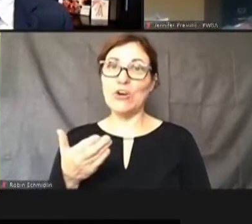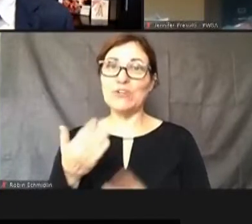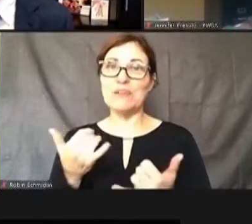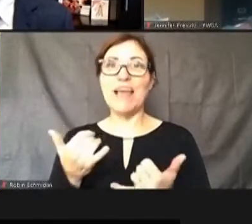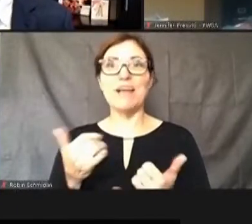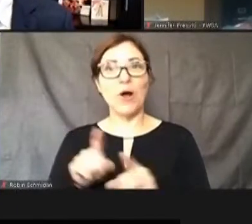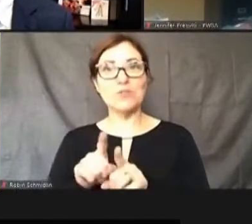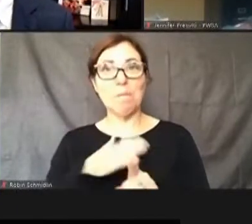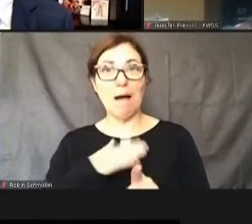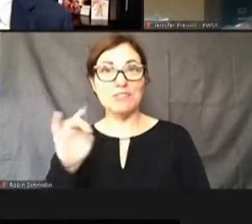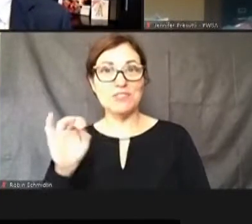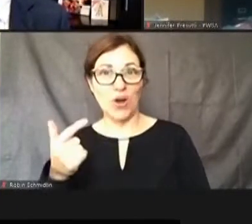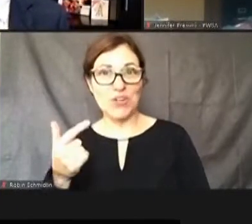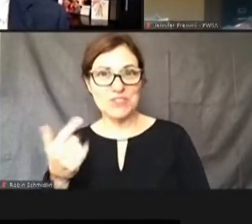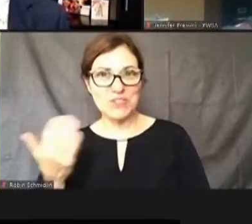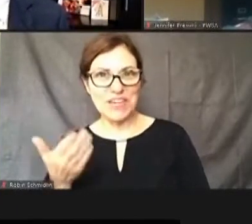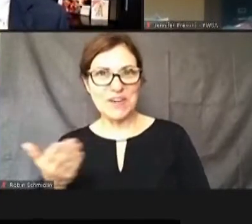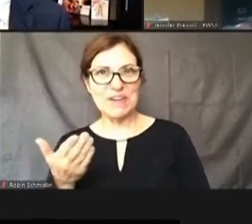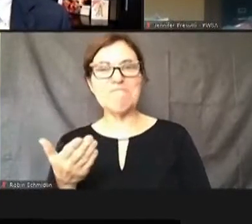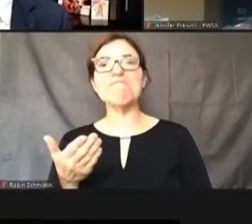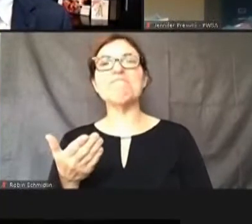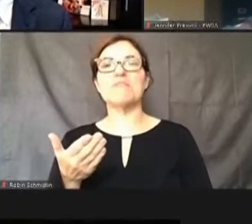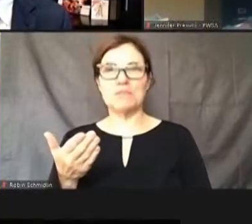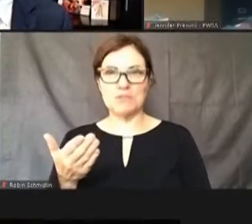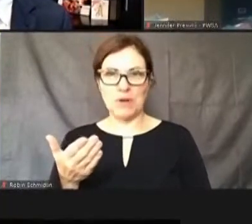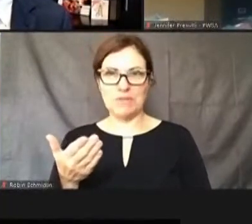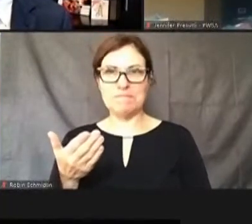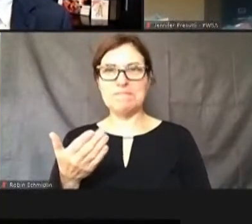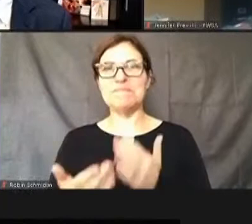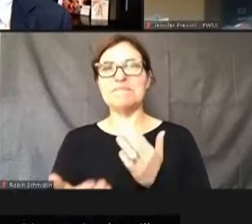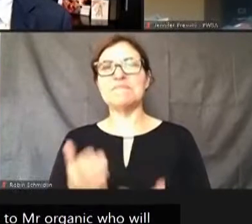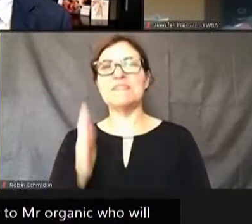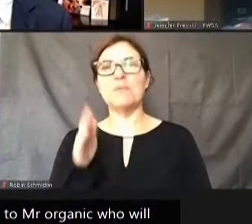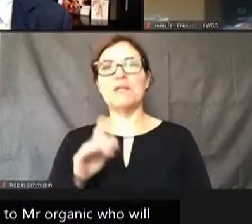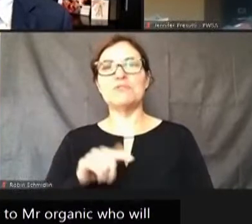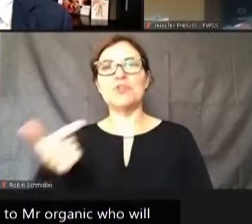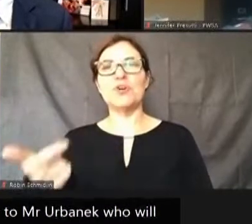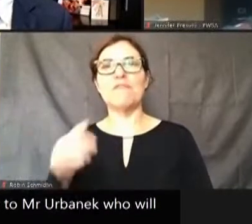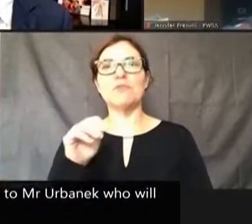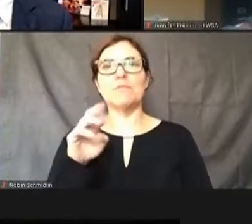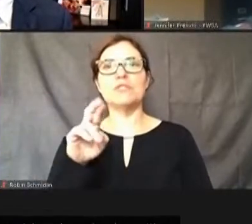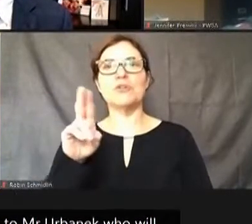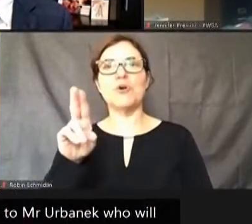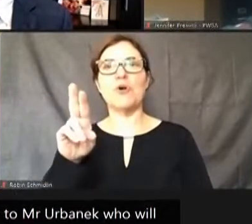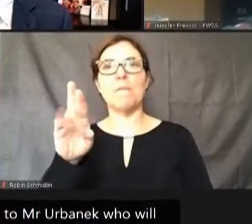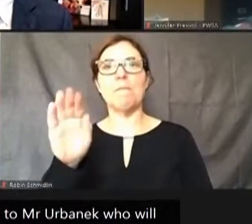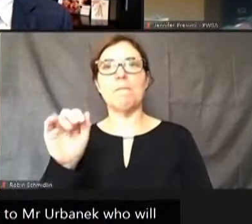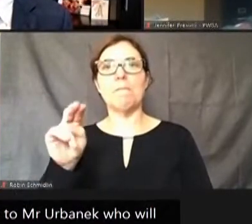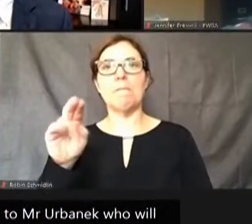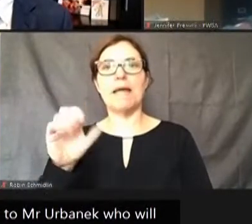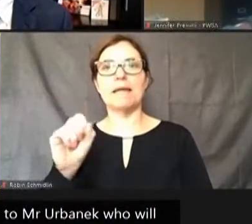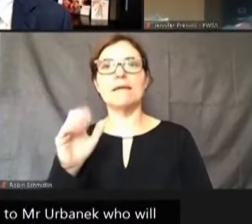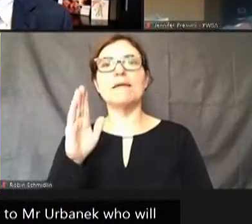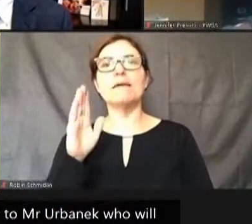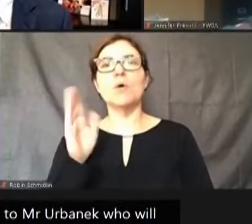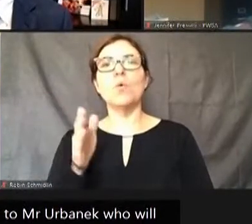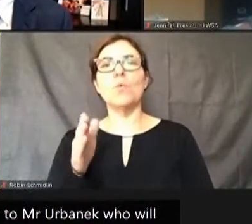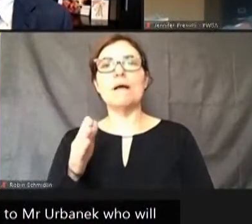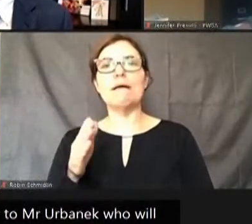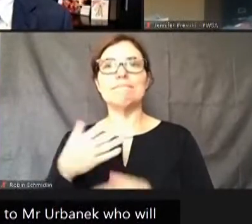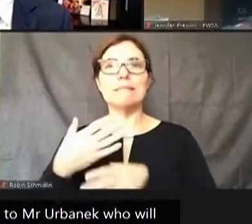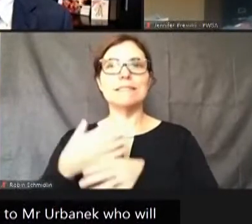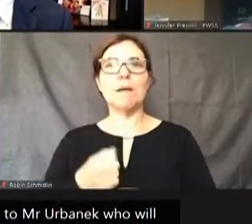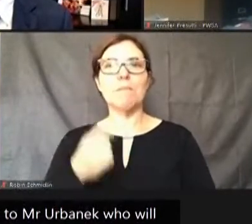With that, I will hand it over to Mr. Urbanek, who will give us a summary of PWSA's budget